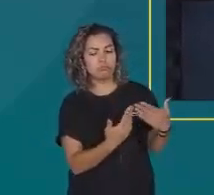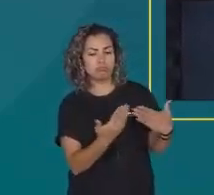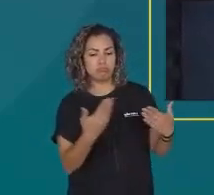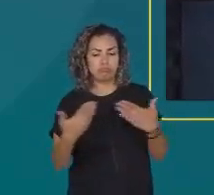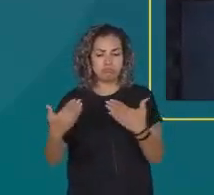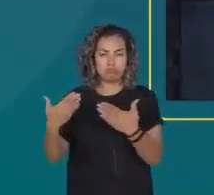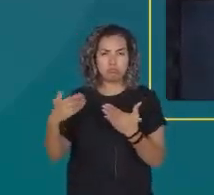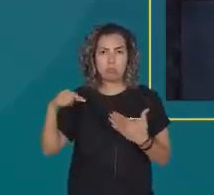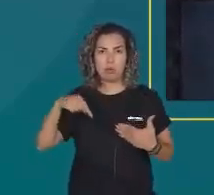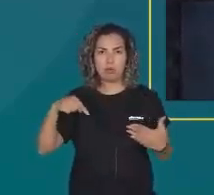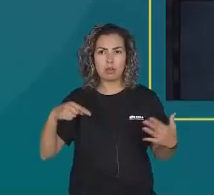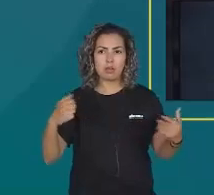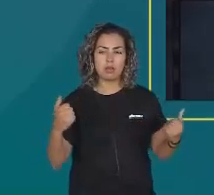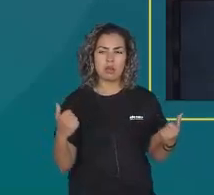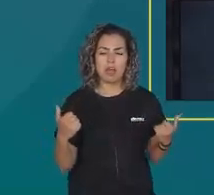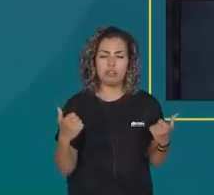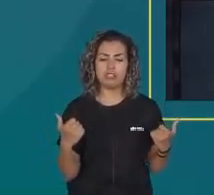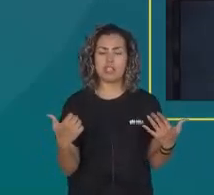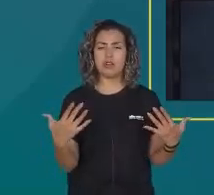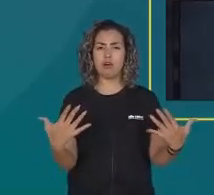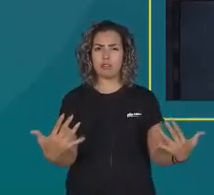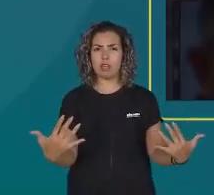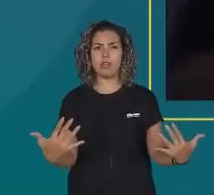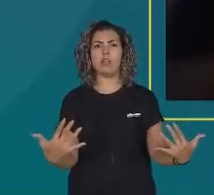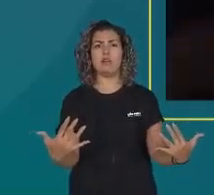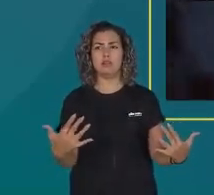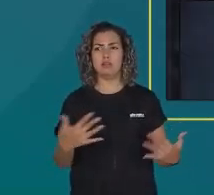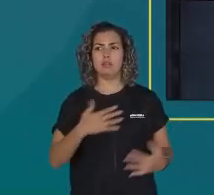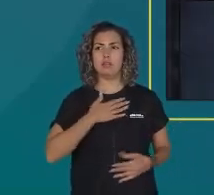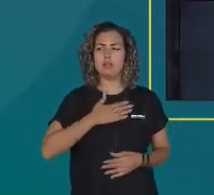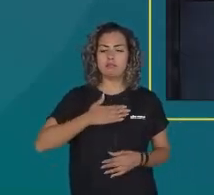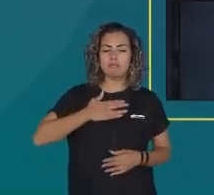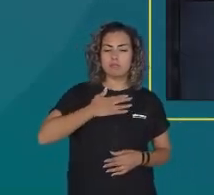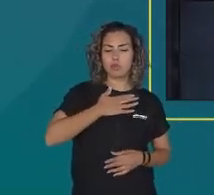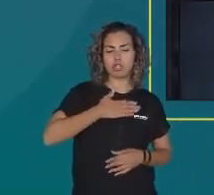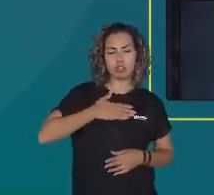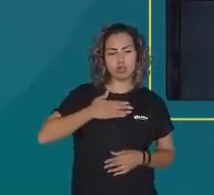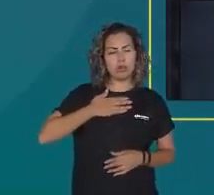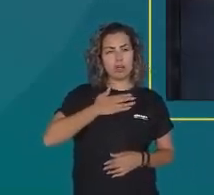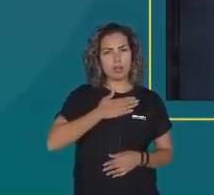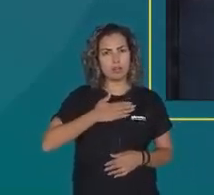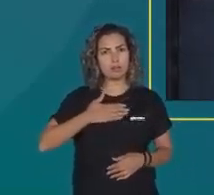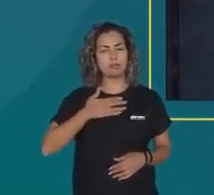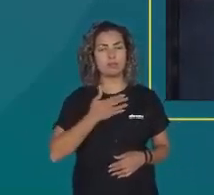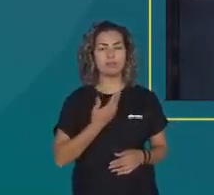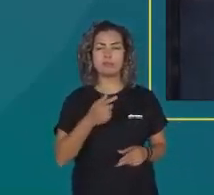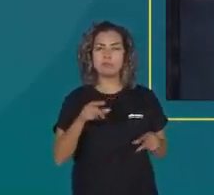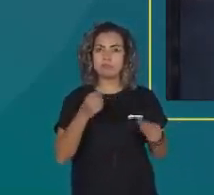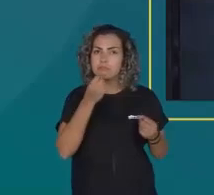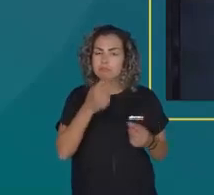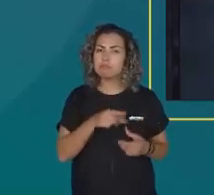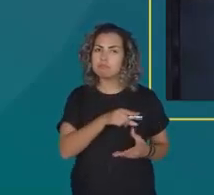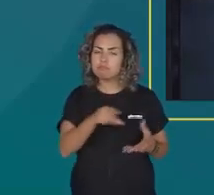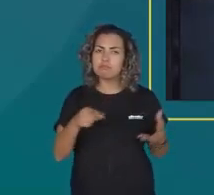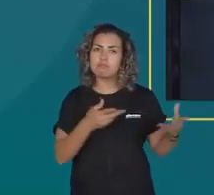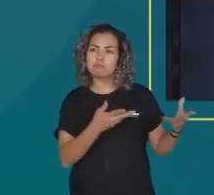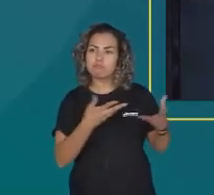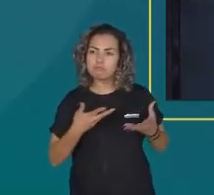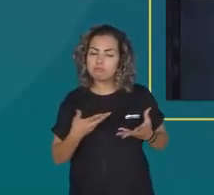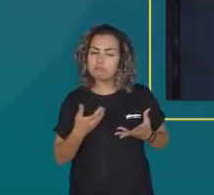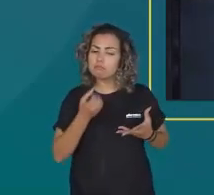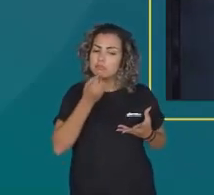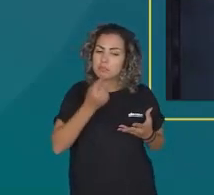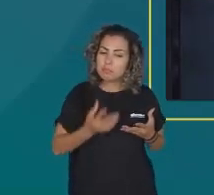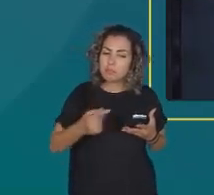ICLEI, to the city and the city of Sao Paulo, our wonderful hosts, to this session that is going to focus